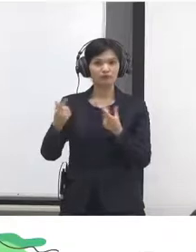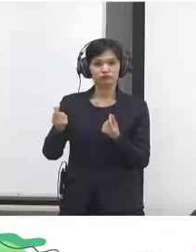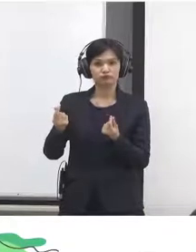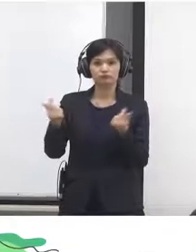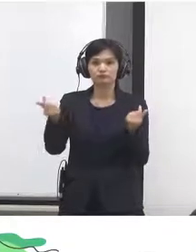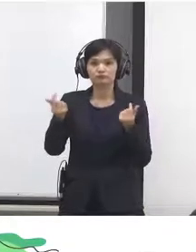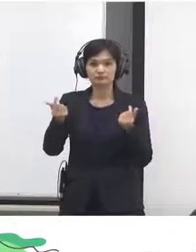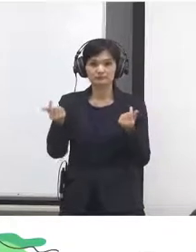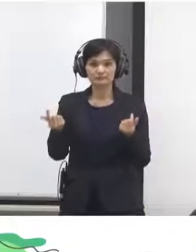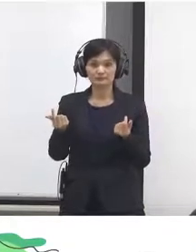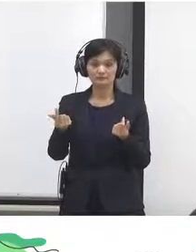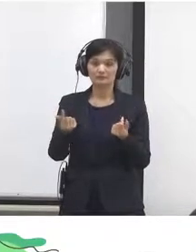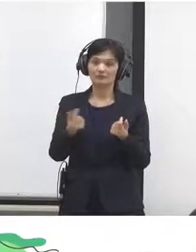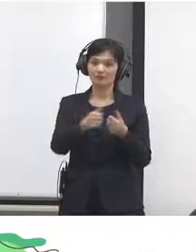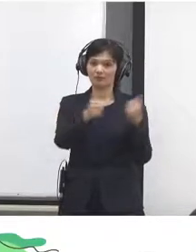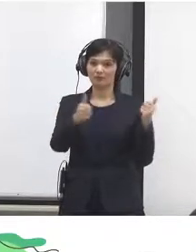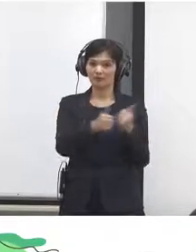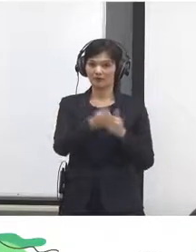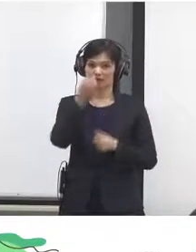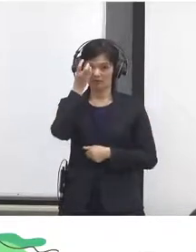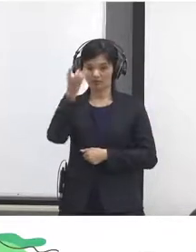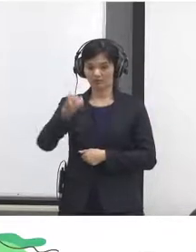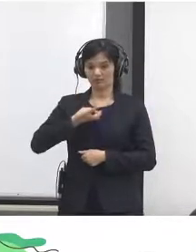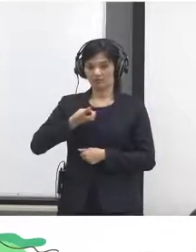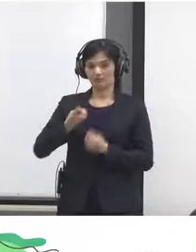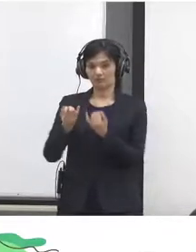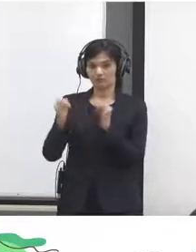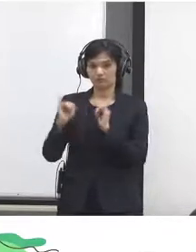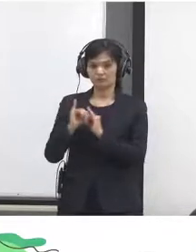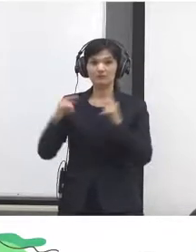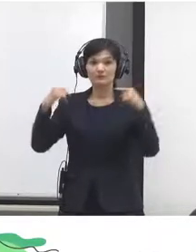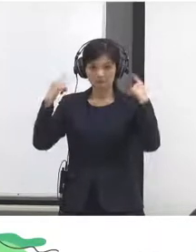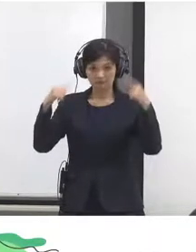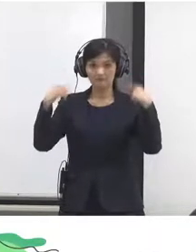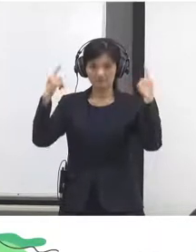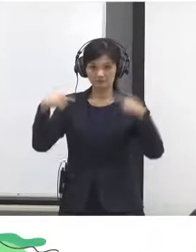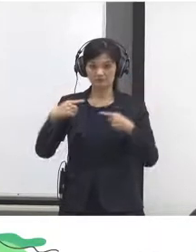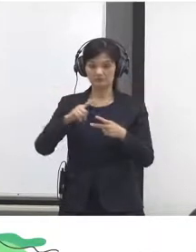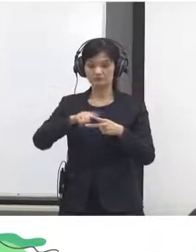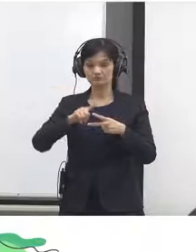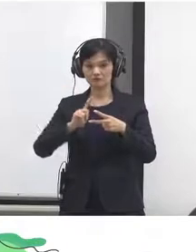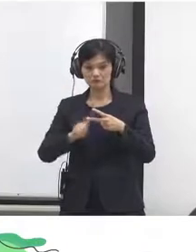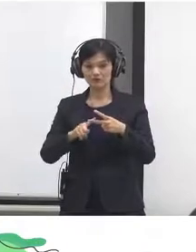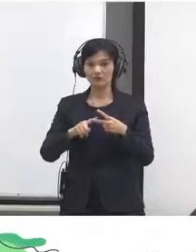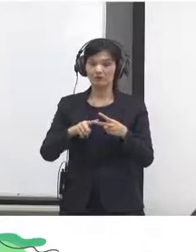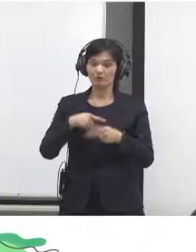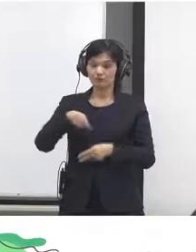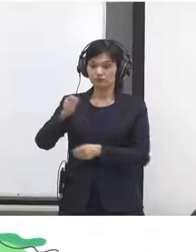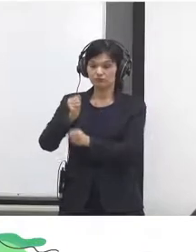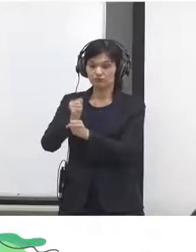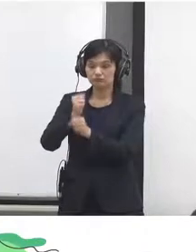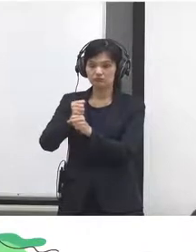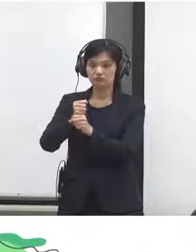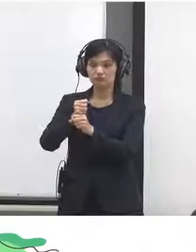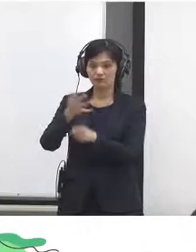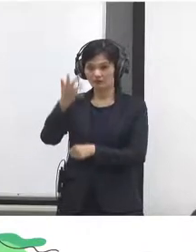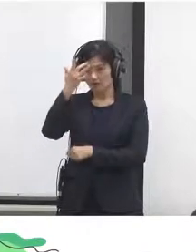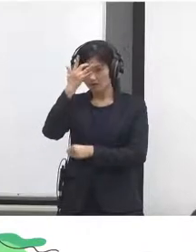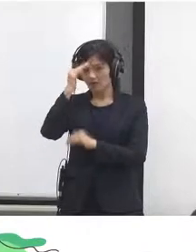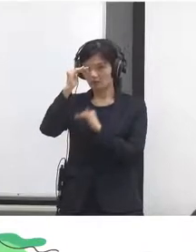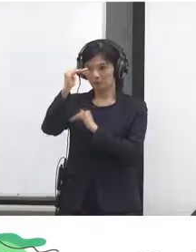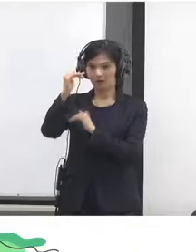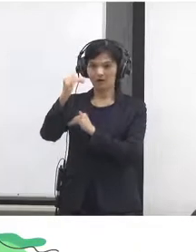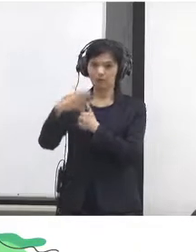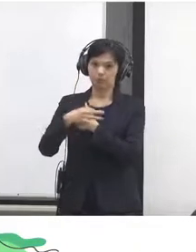job limits or the culture things. So we decided to make a website that can collect